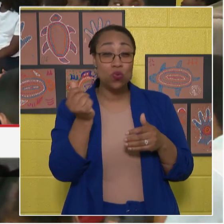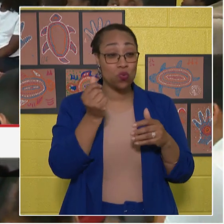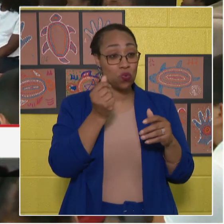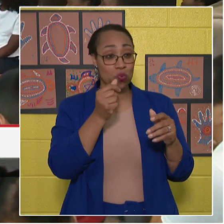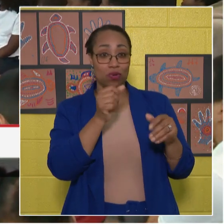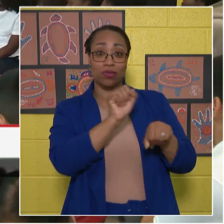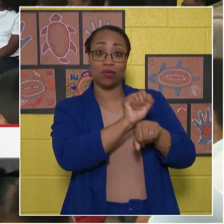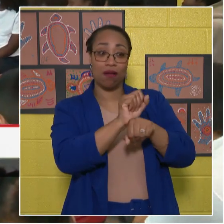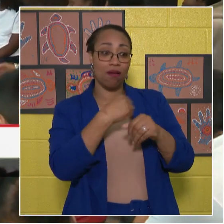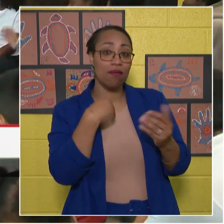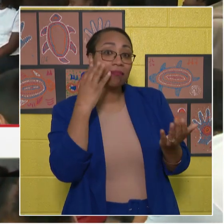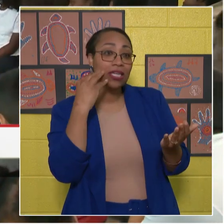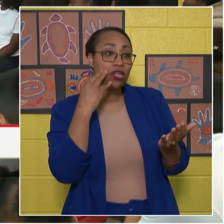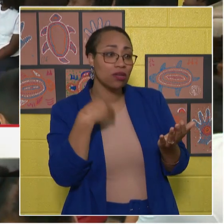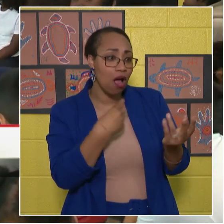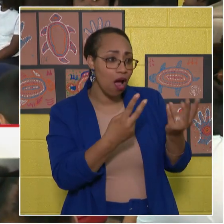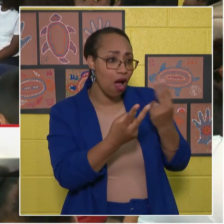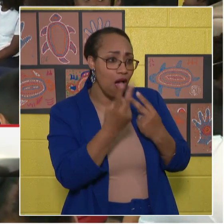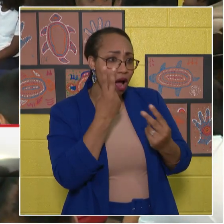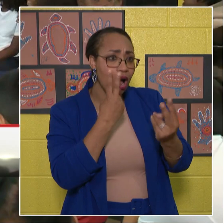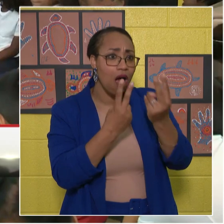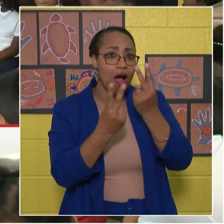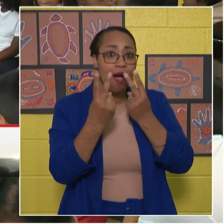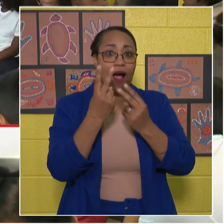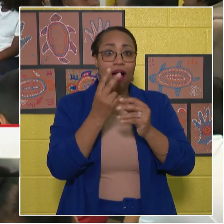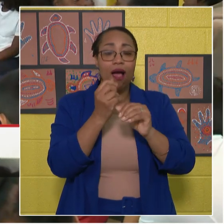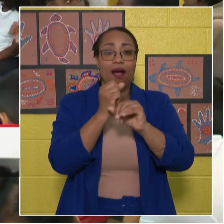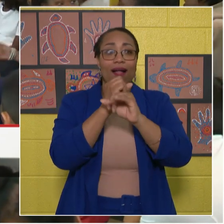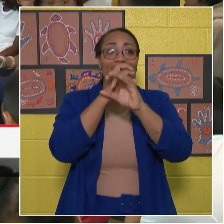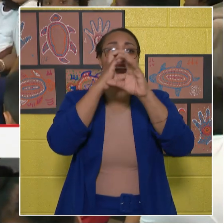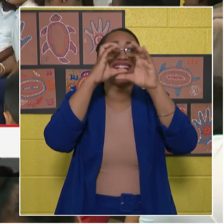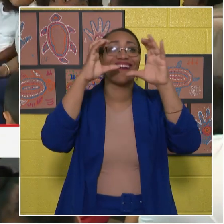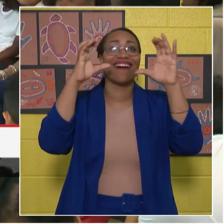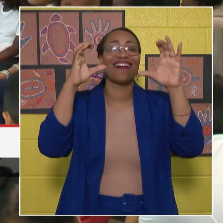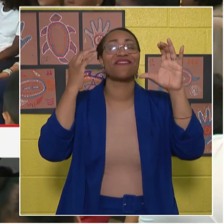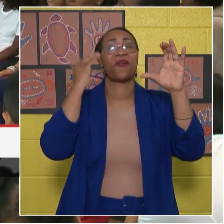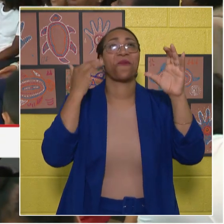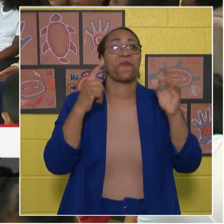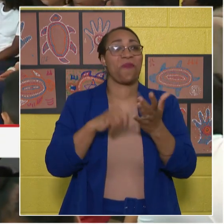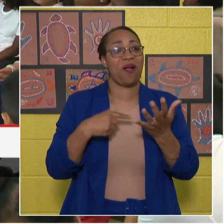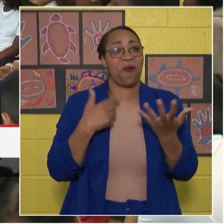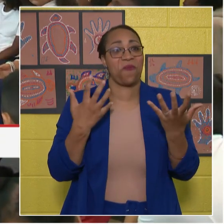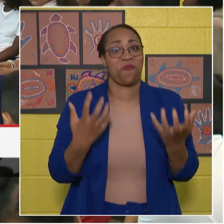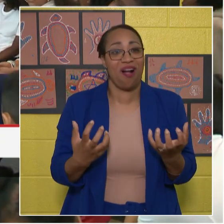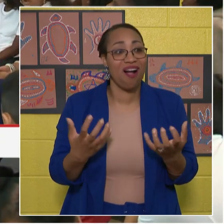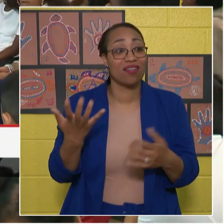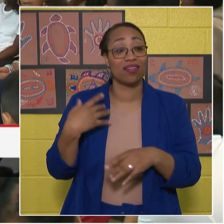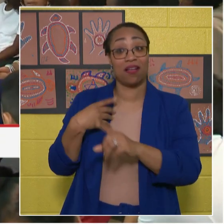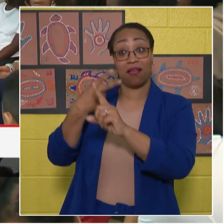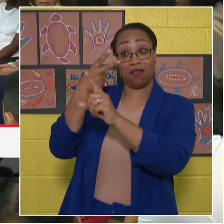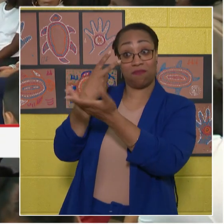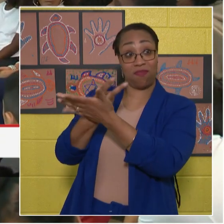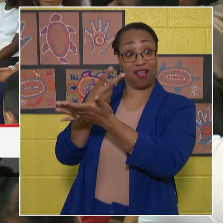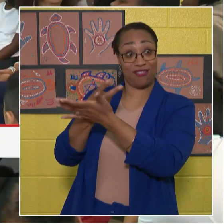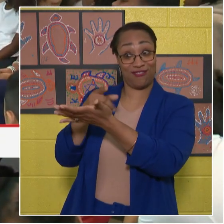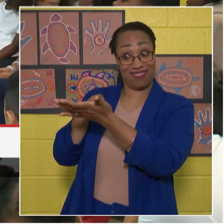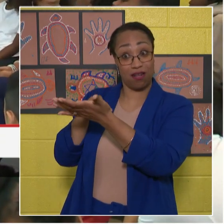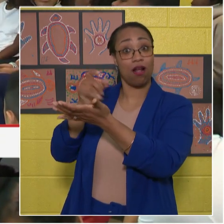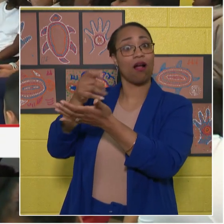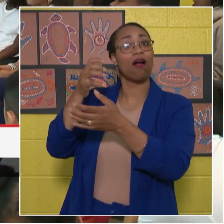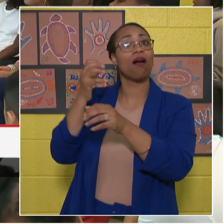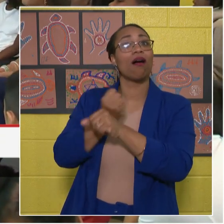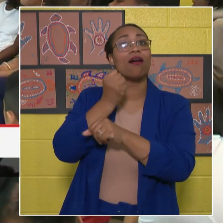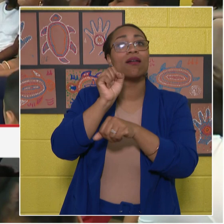I had an internship while I was in graduate school where I was going to school full-time and working